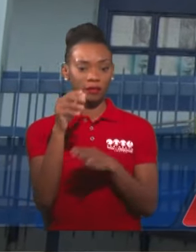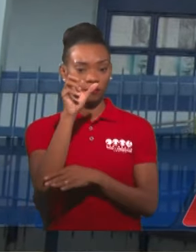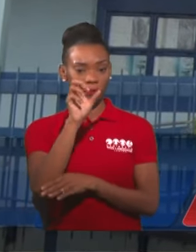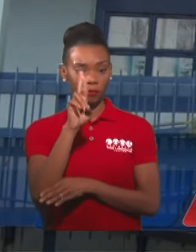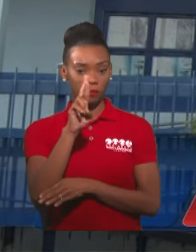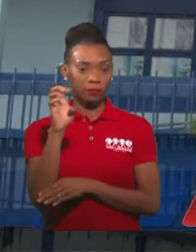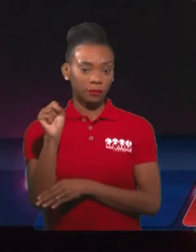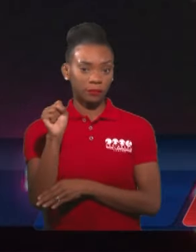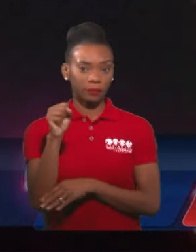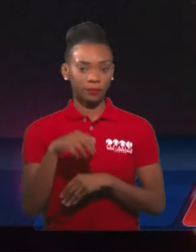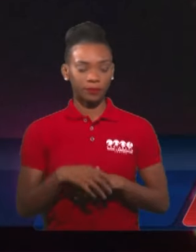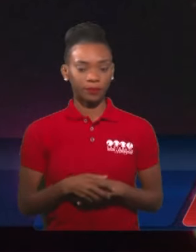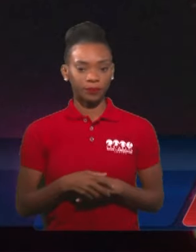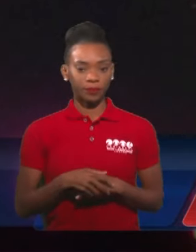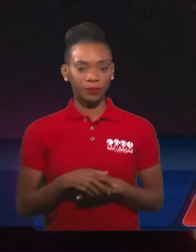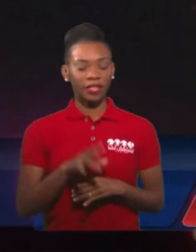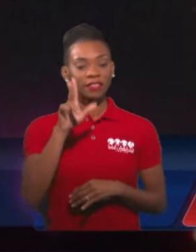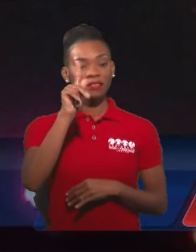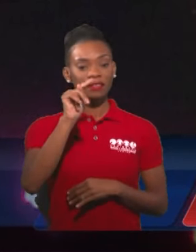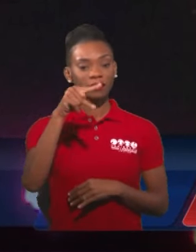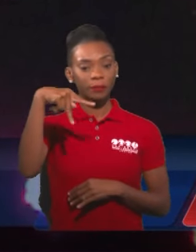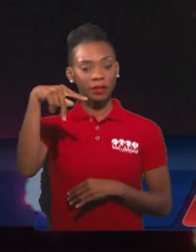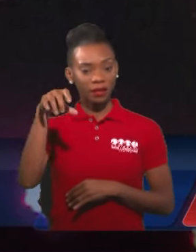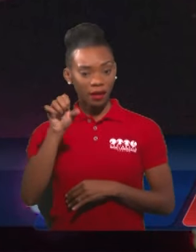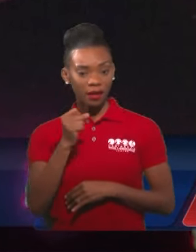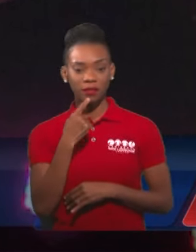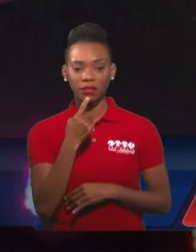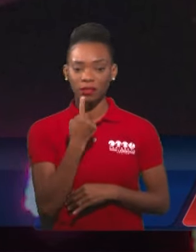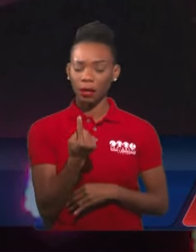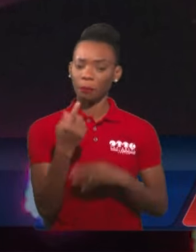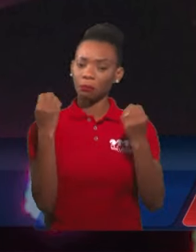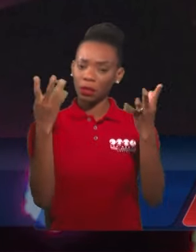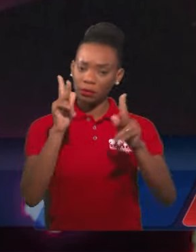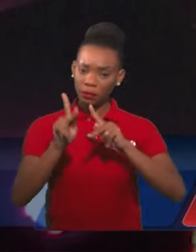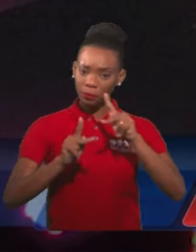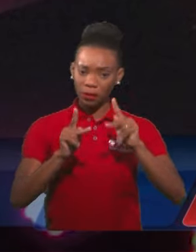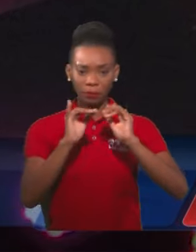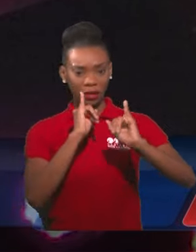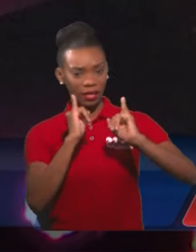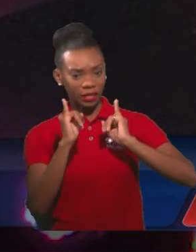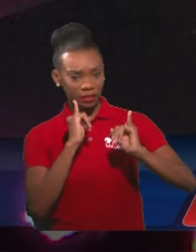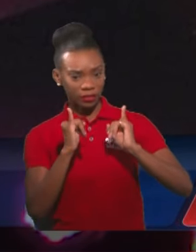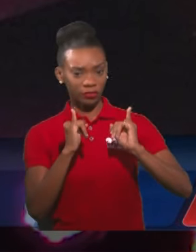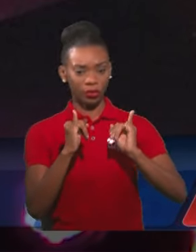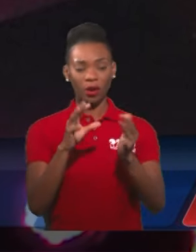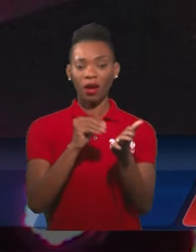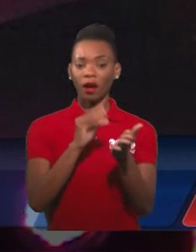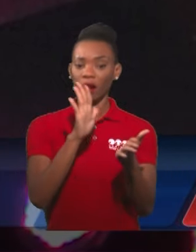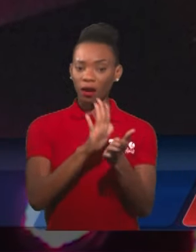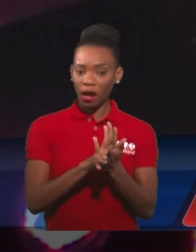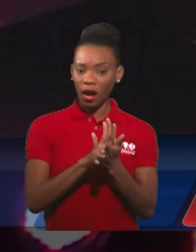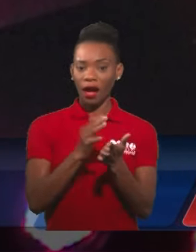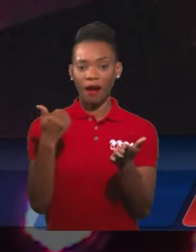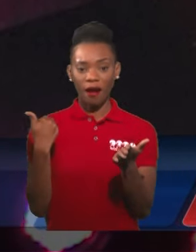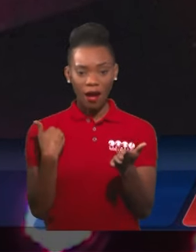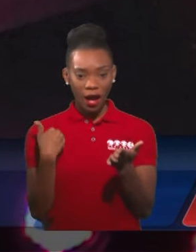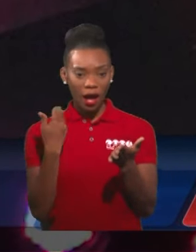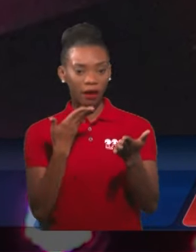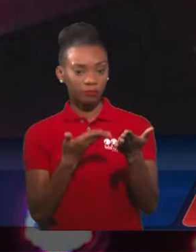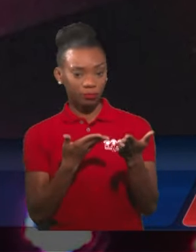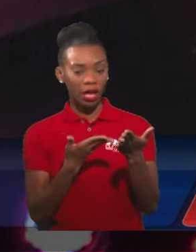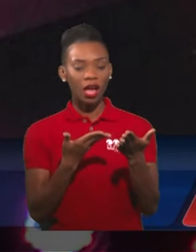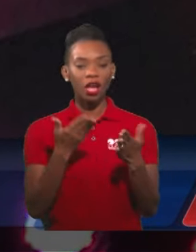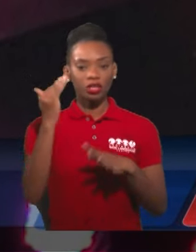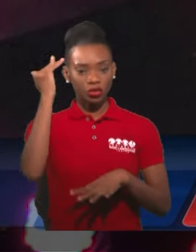police station. The TTPS said various persons have been interviewed and statements recorded as part of efforts being made to apprehend the